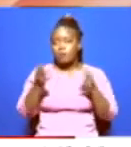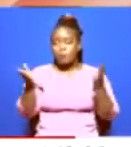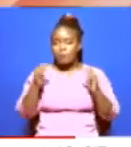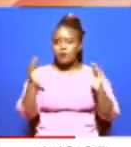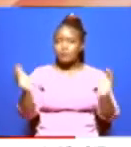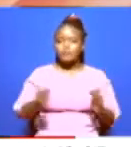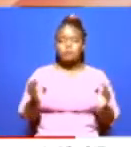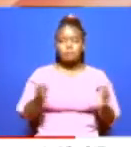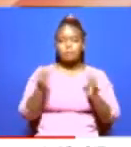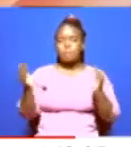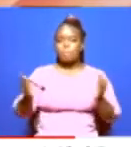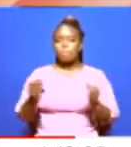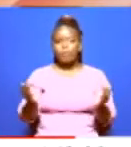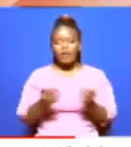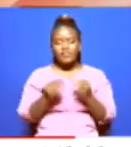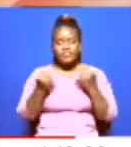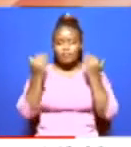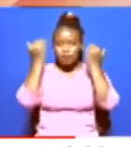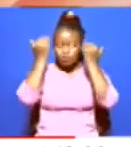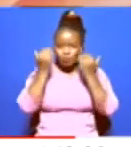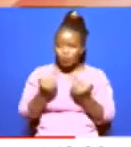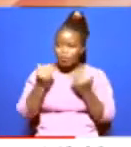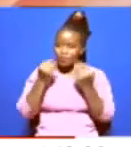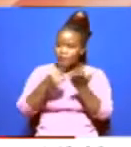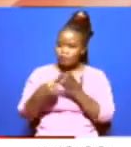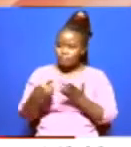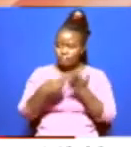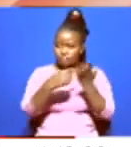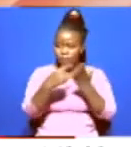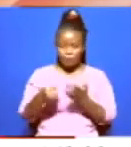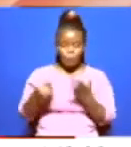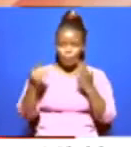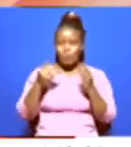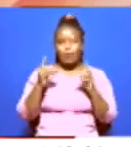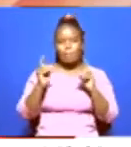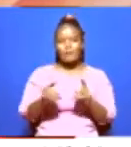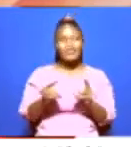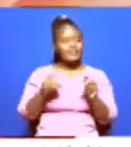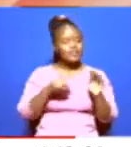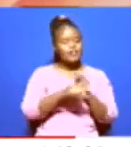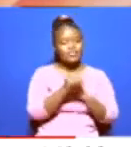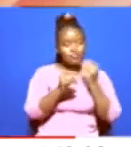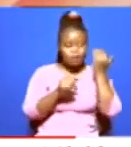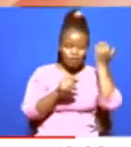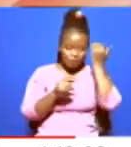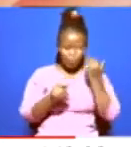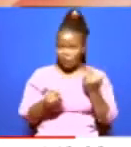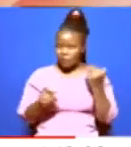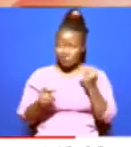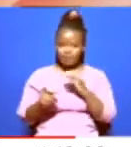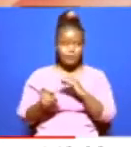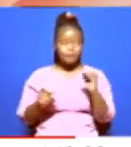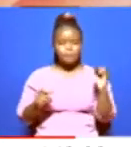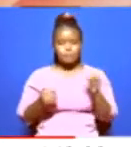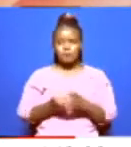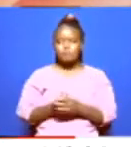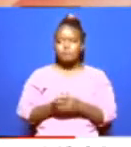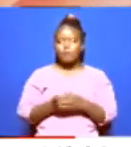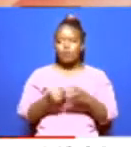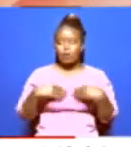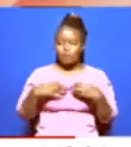court annexed mediation as a way of avoiding the court process when it comes to matters land. I have been keeping